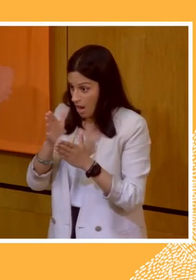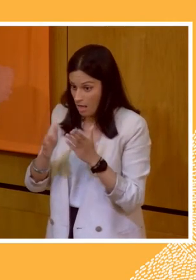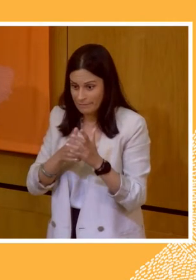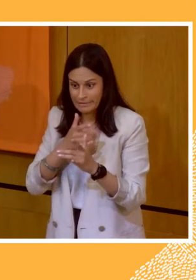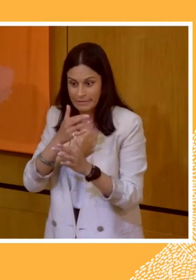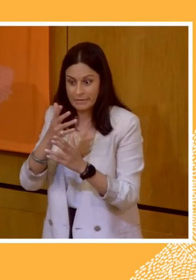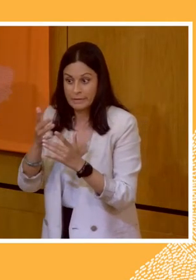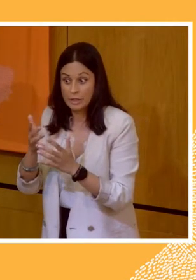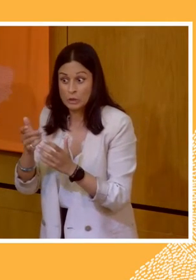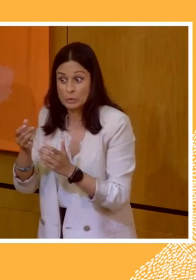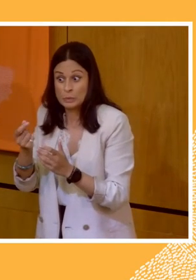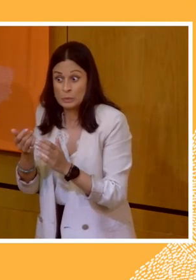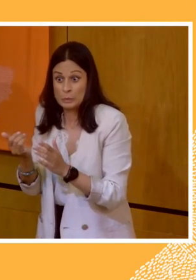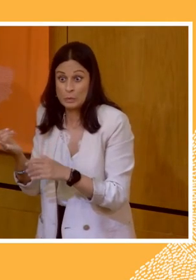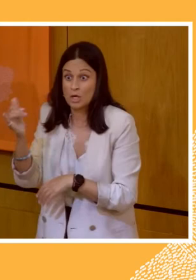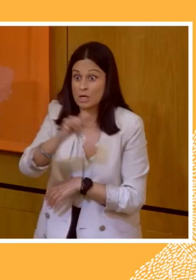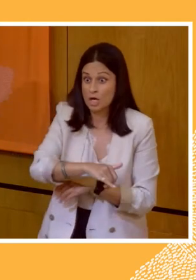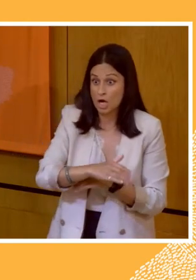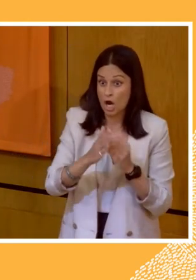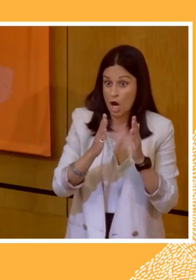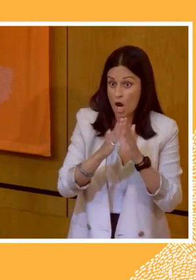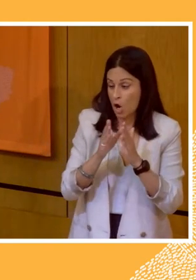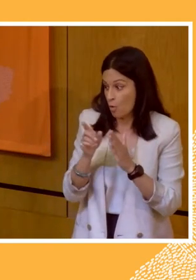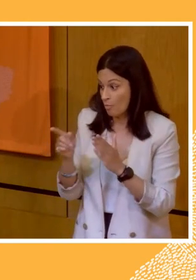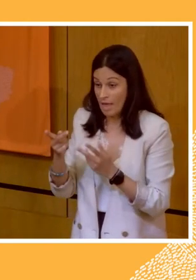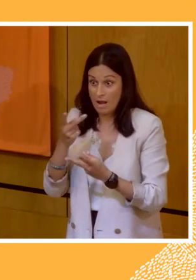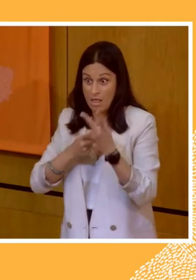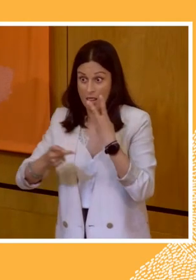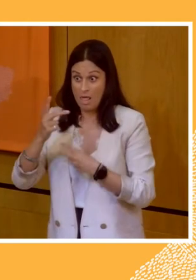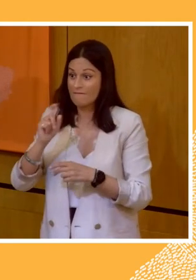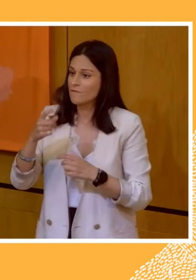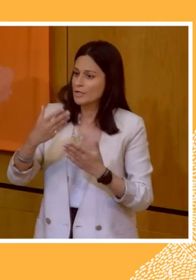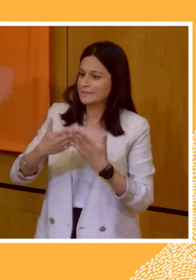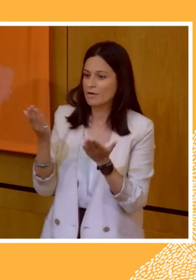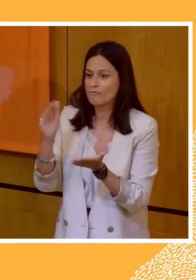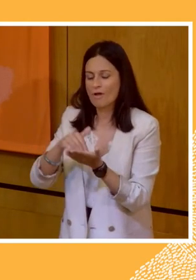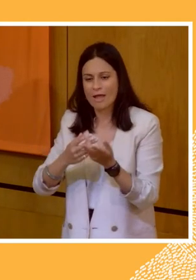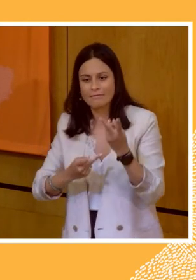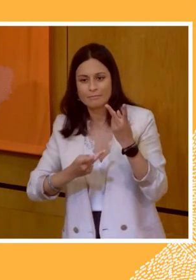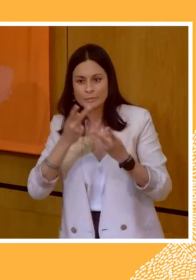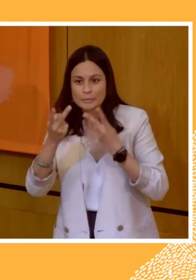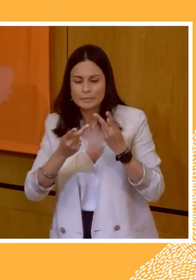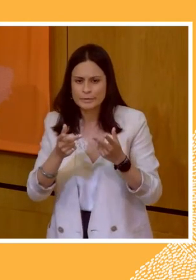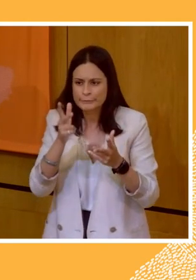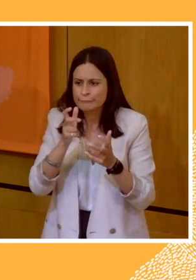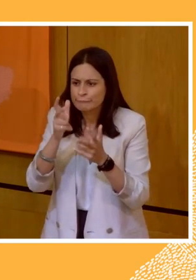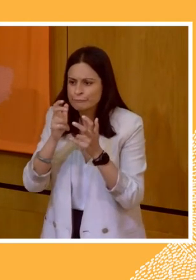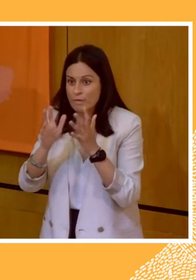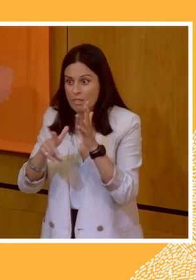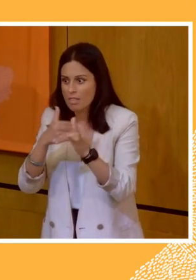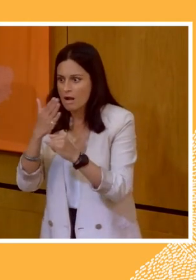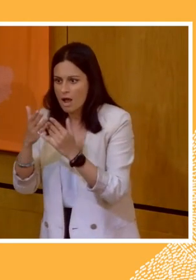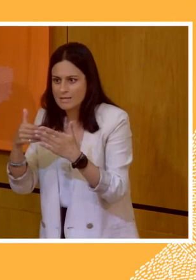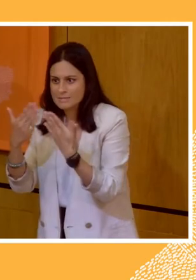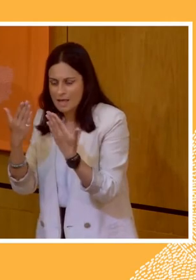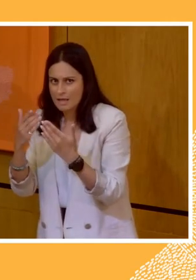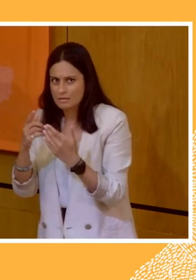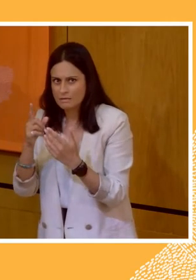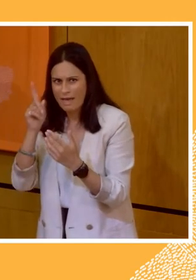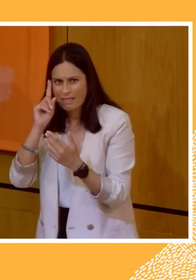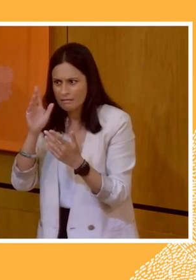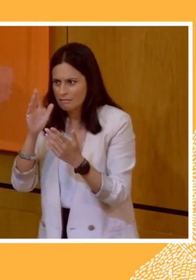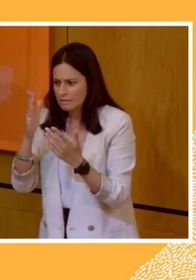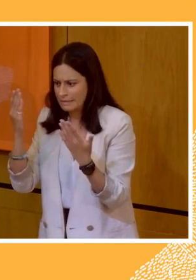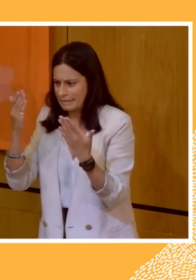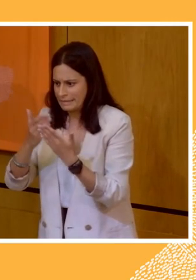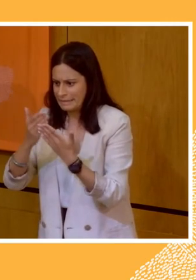did we listened to the music on the first day itself, and then right on the last day, possibly the last evening